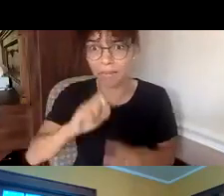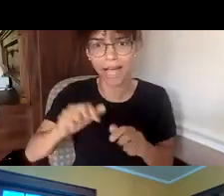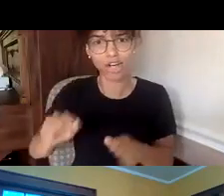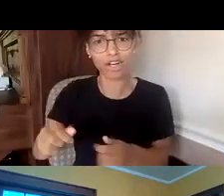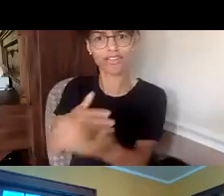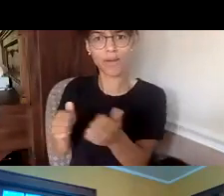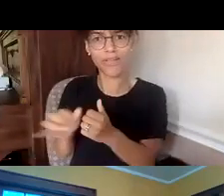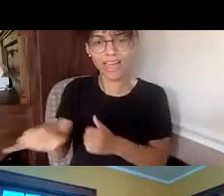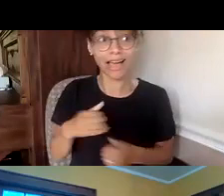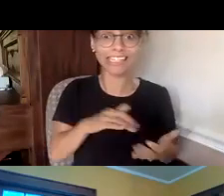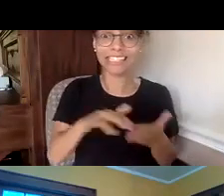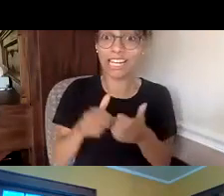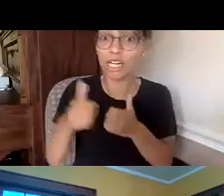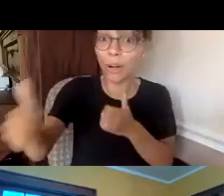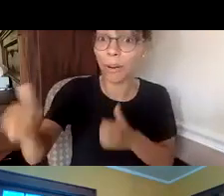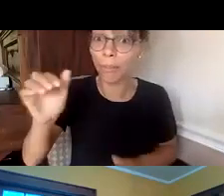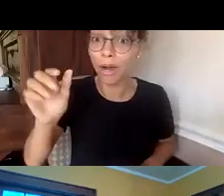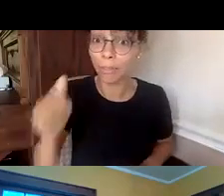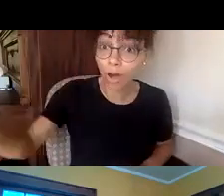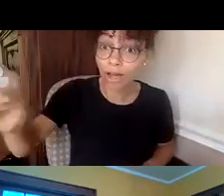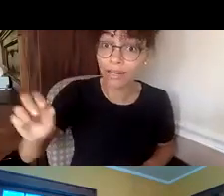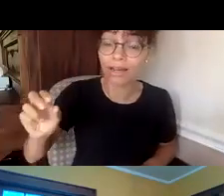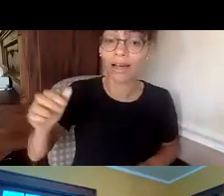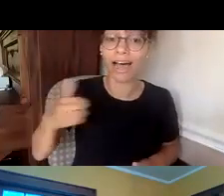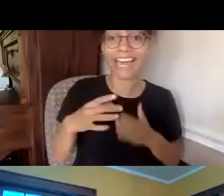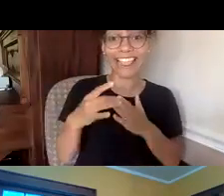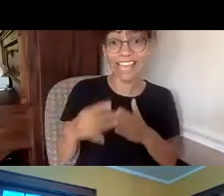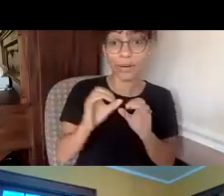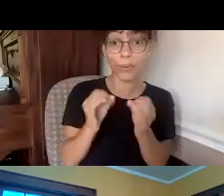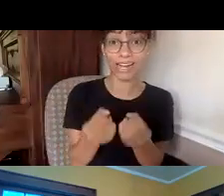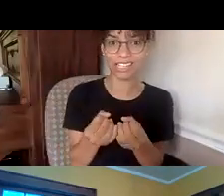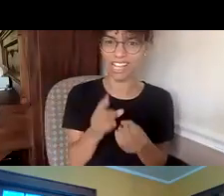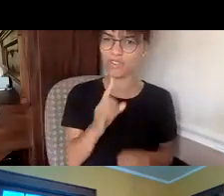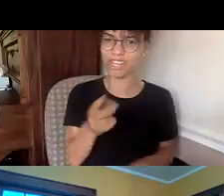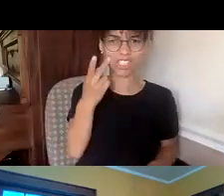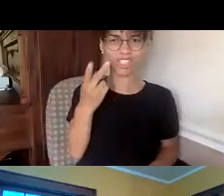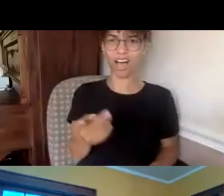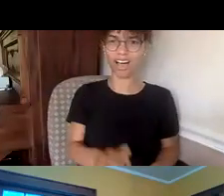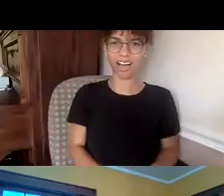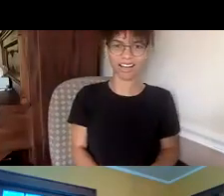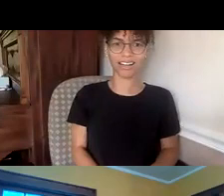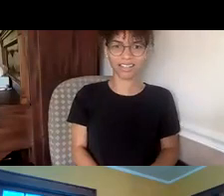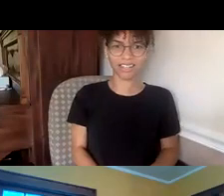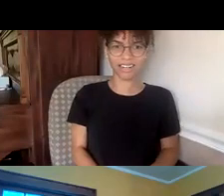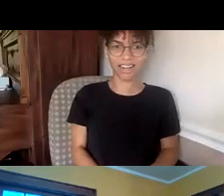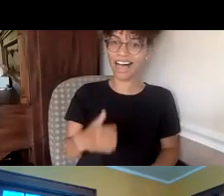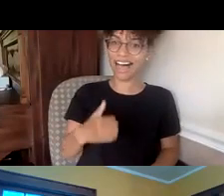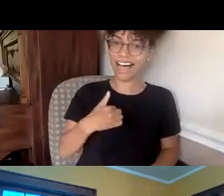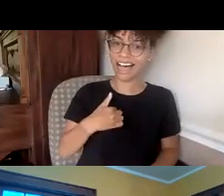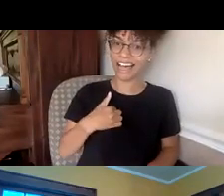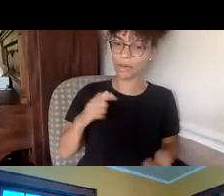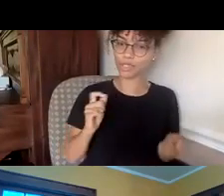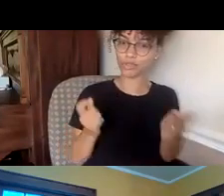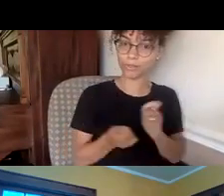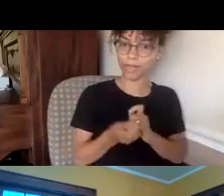studied abroad. I led organizations, and I really saw, I think I was transformed for the better because